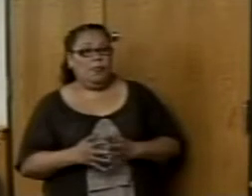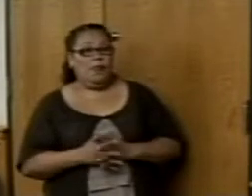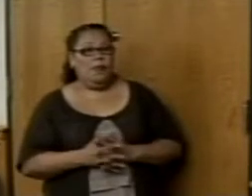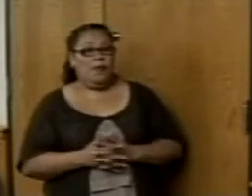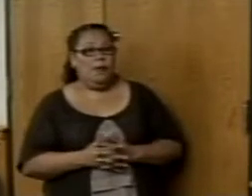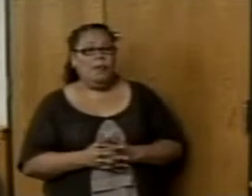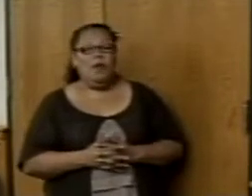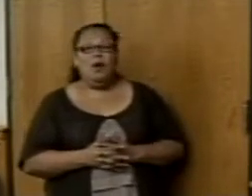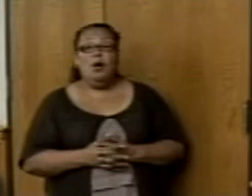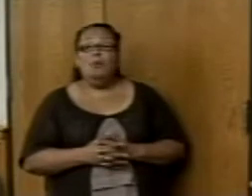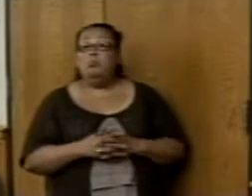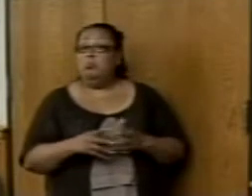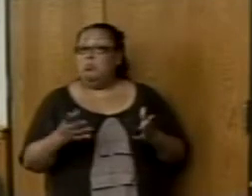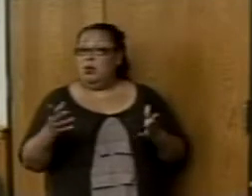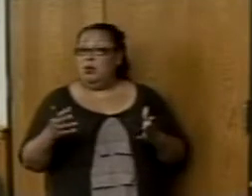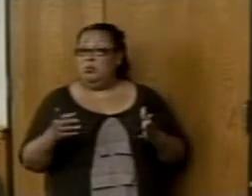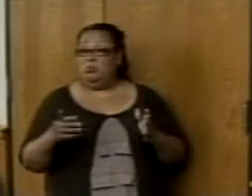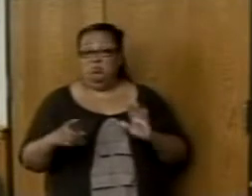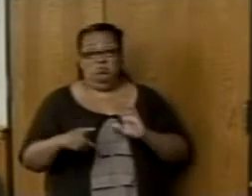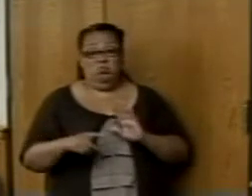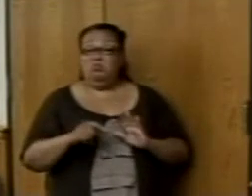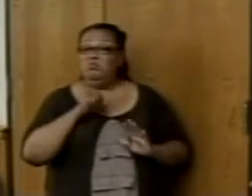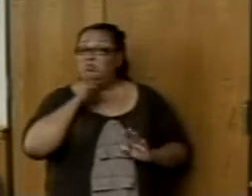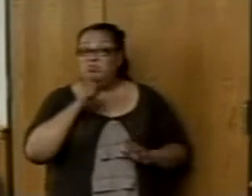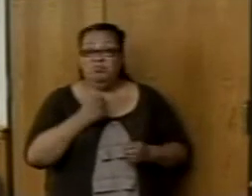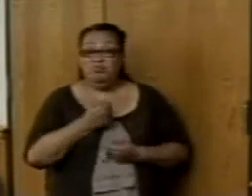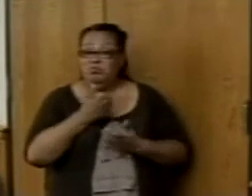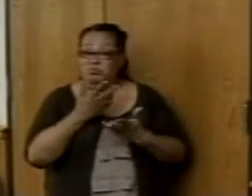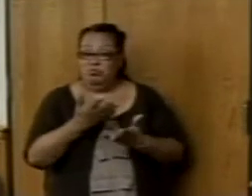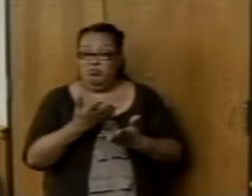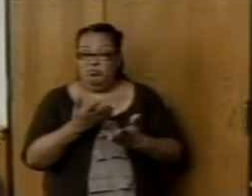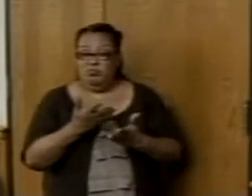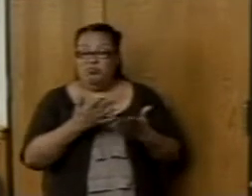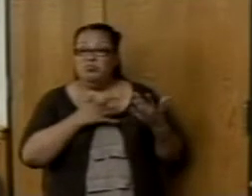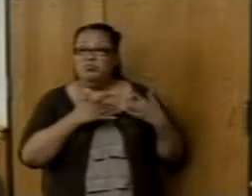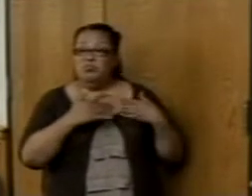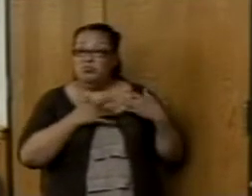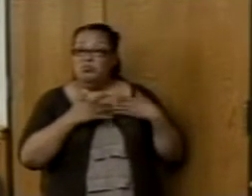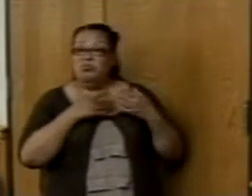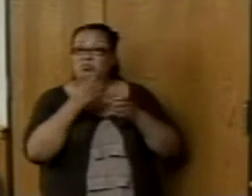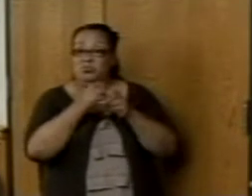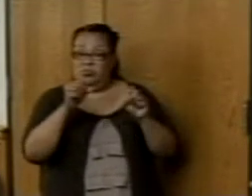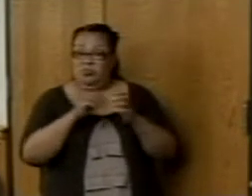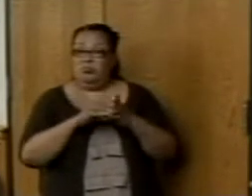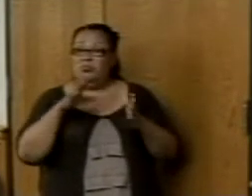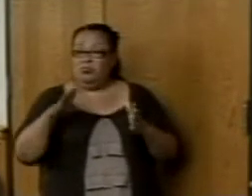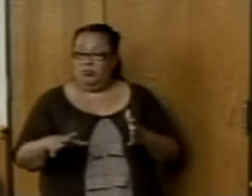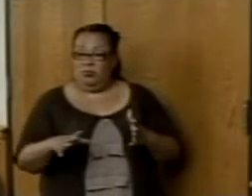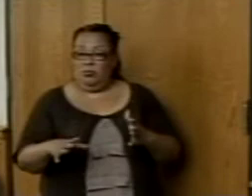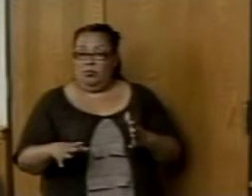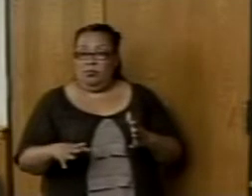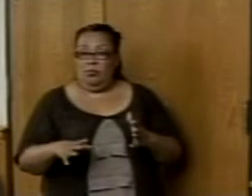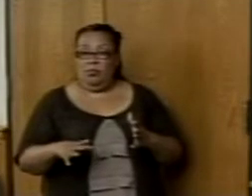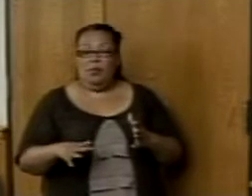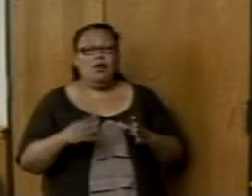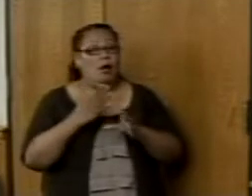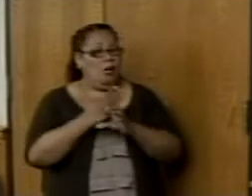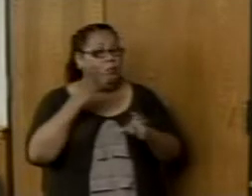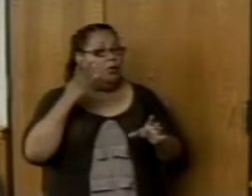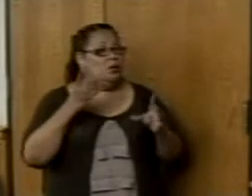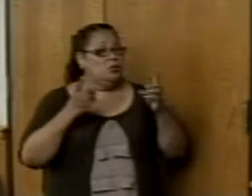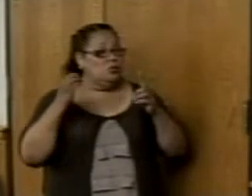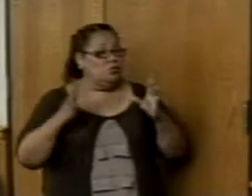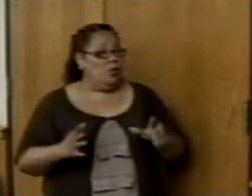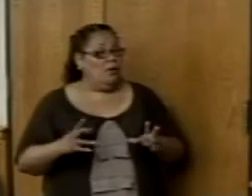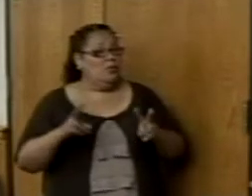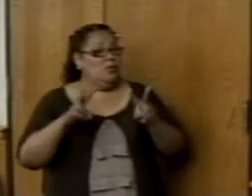What was failed to be expressed is that this administration is extremely concerned with the safety of our students, our bus drivers,